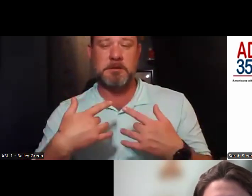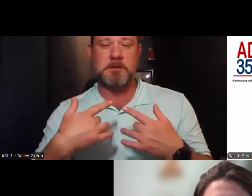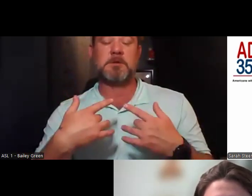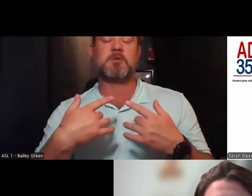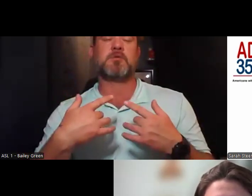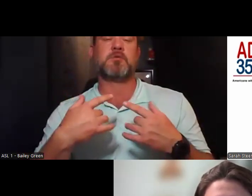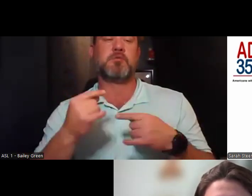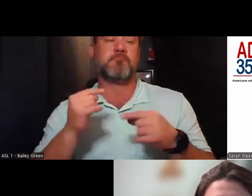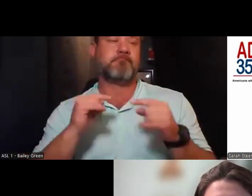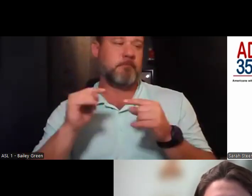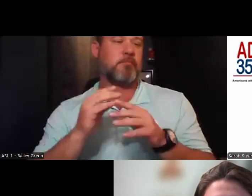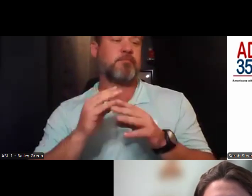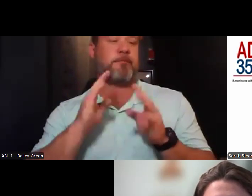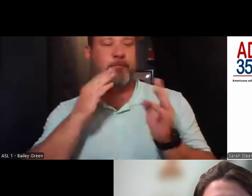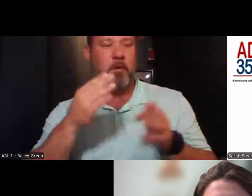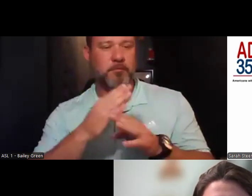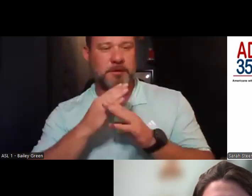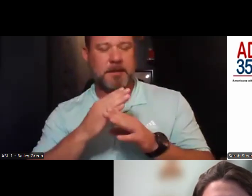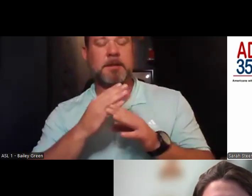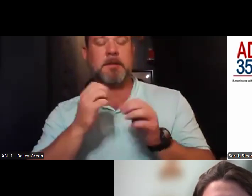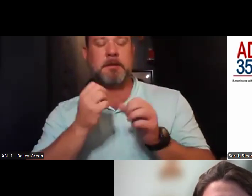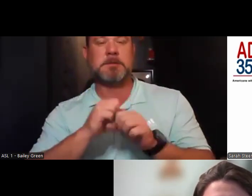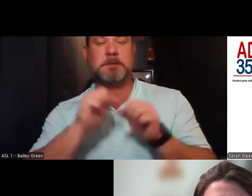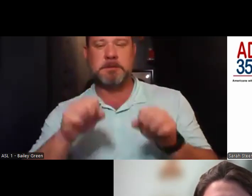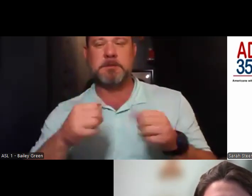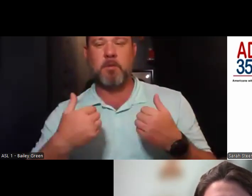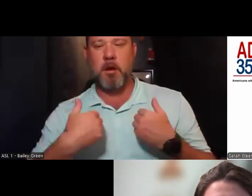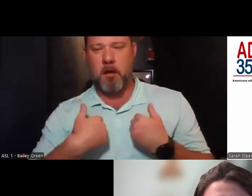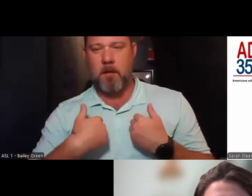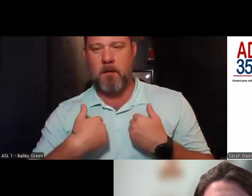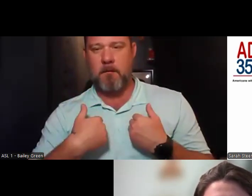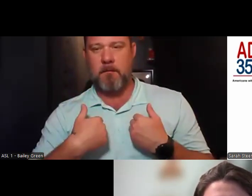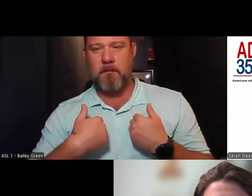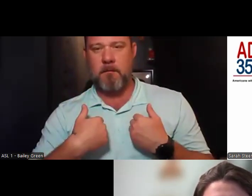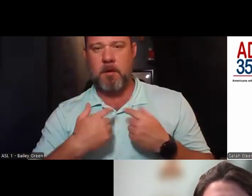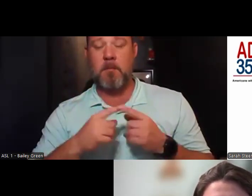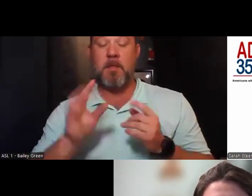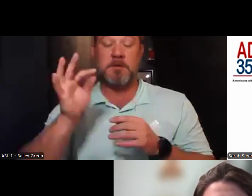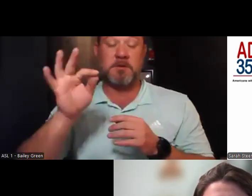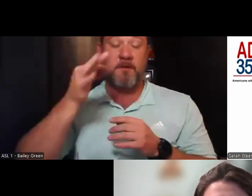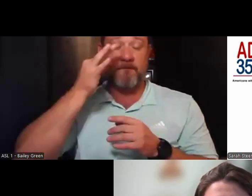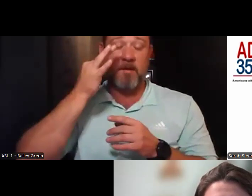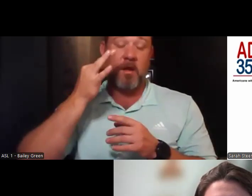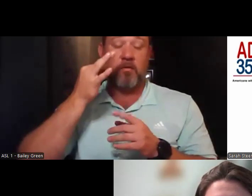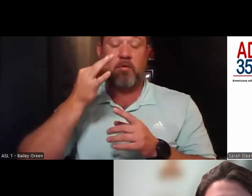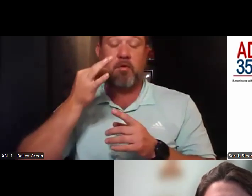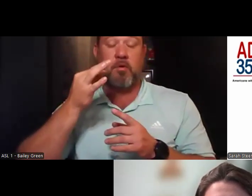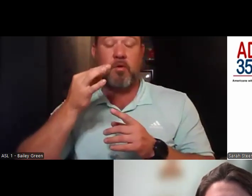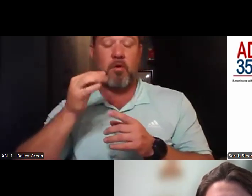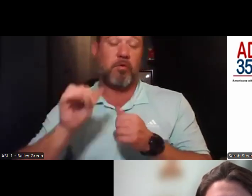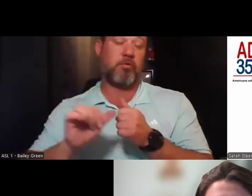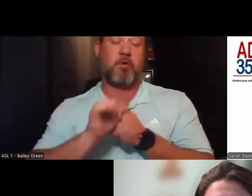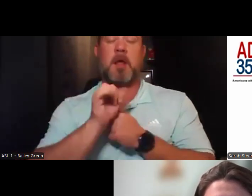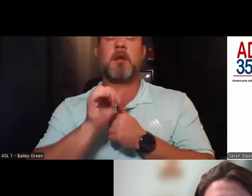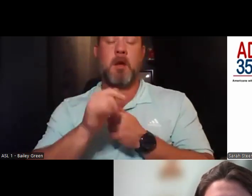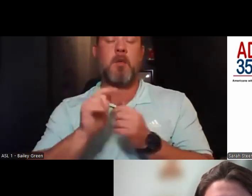draw back and focus on protecting the current system that we have. But actually, especially because of these federal threats, I think we should be really thinking